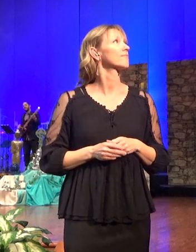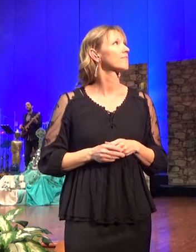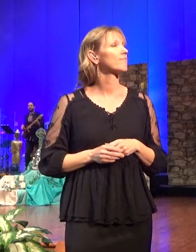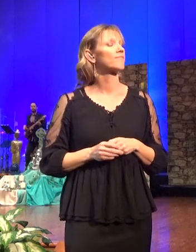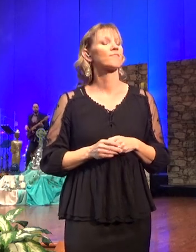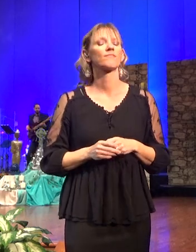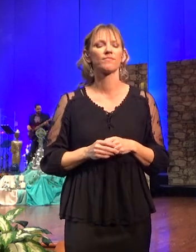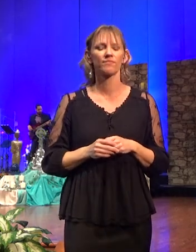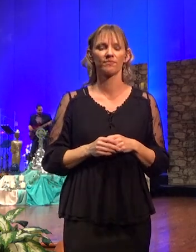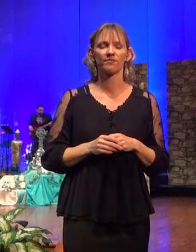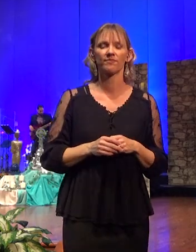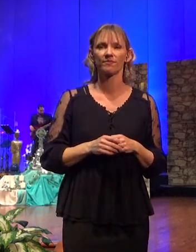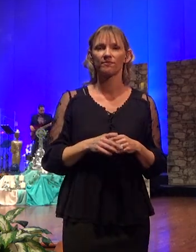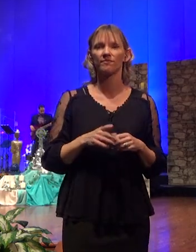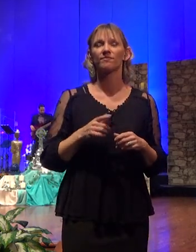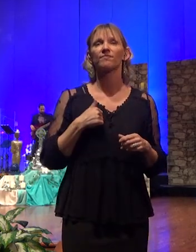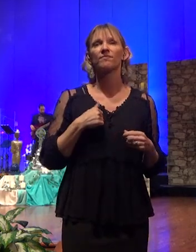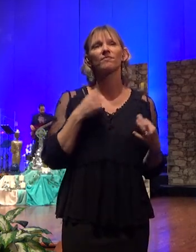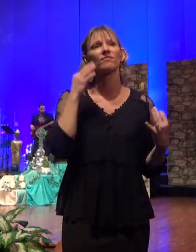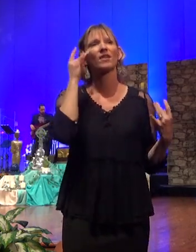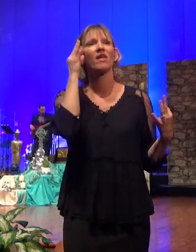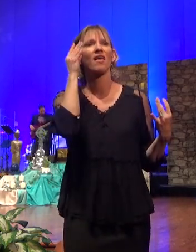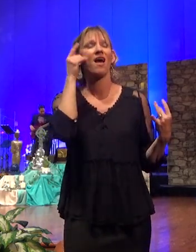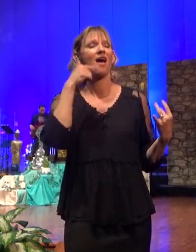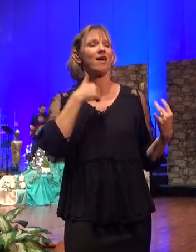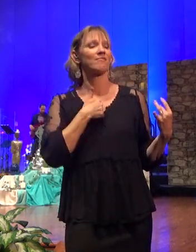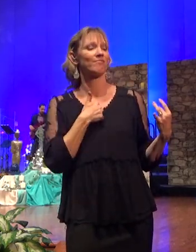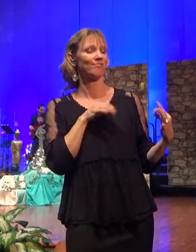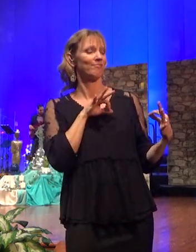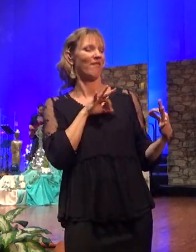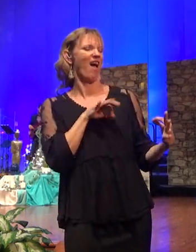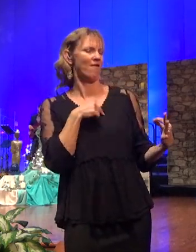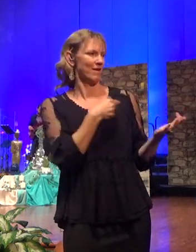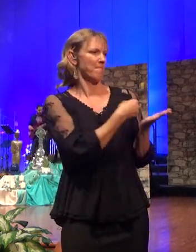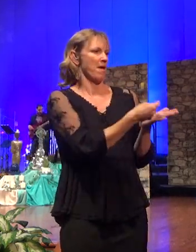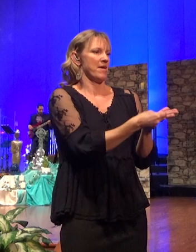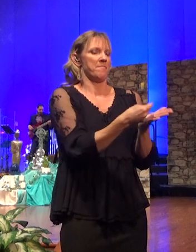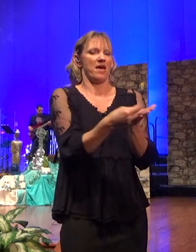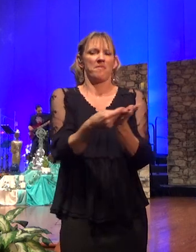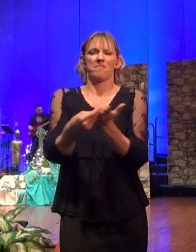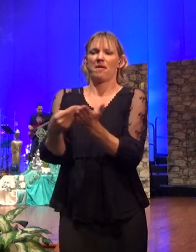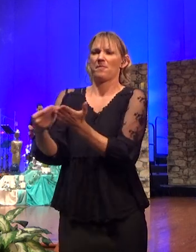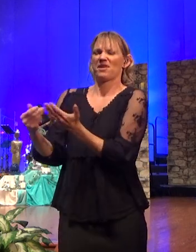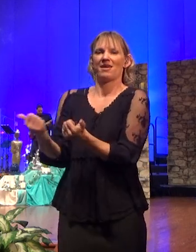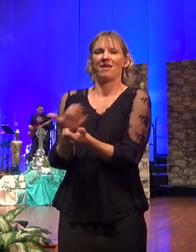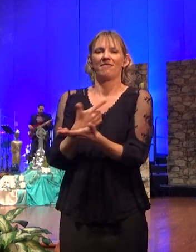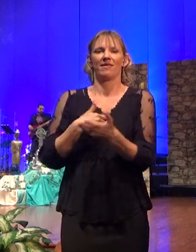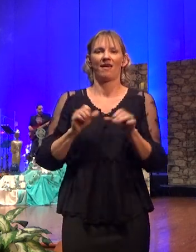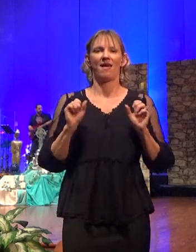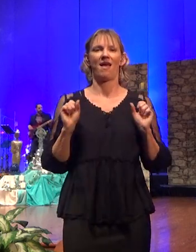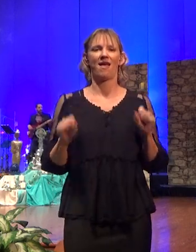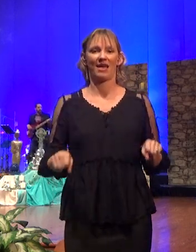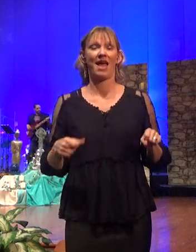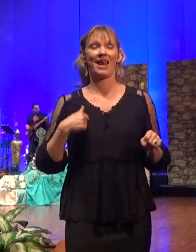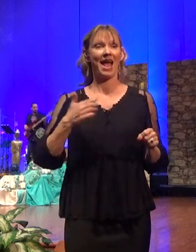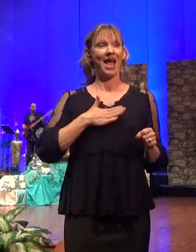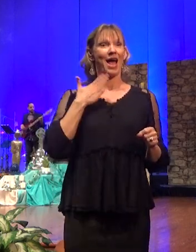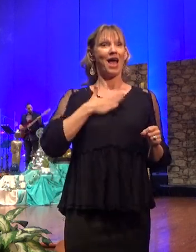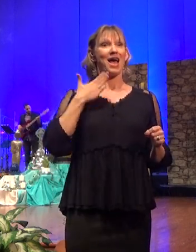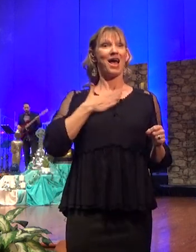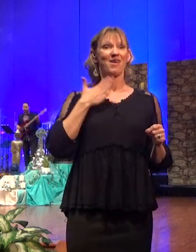I thought that I was just perfect, consuming all I could find, happiness in my